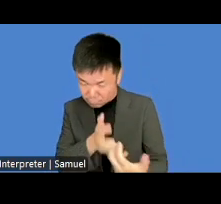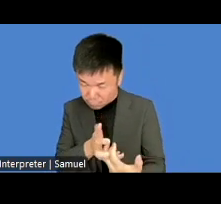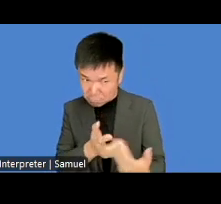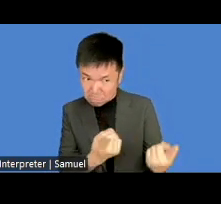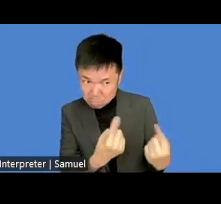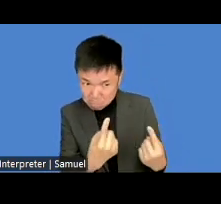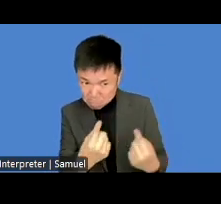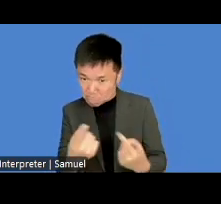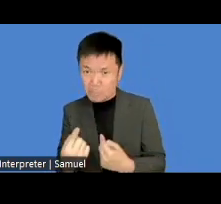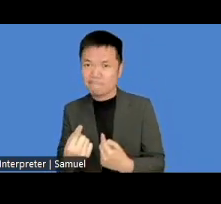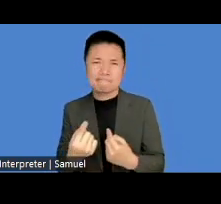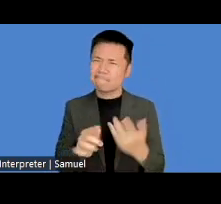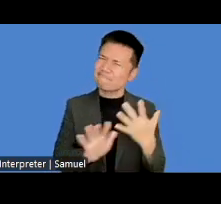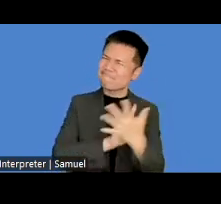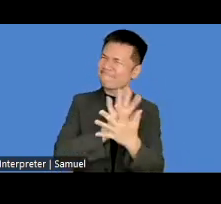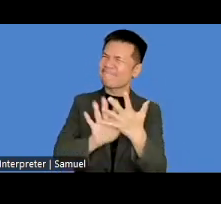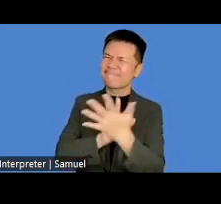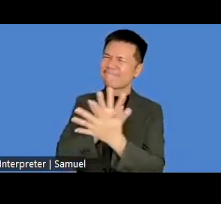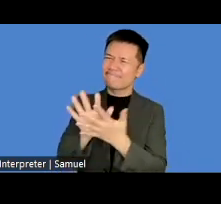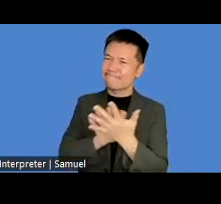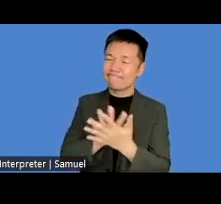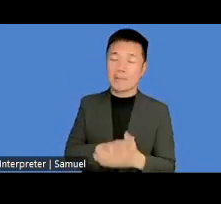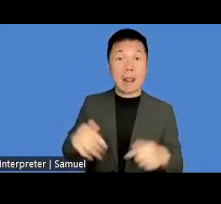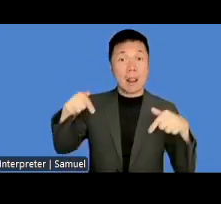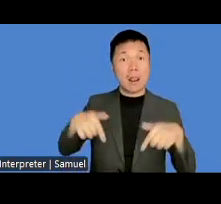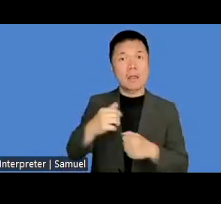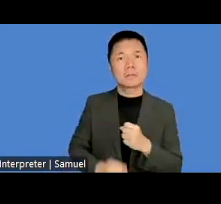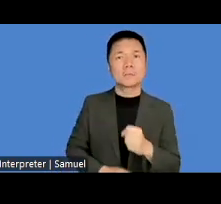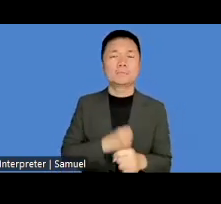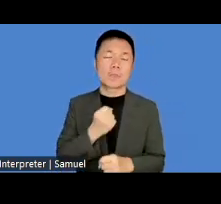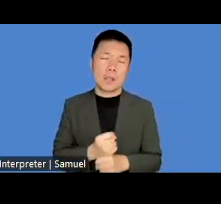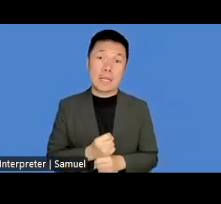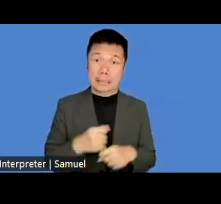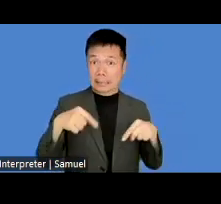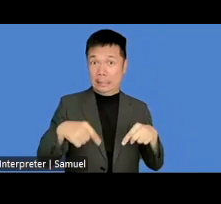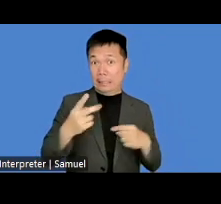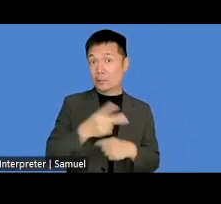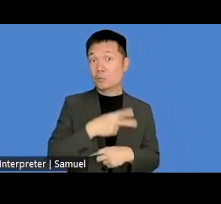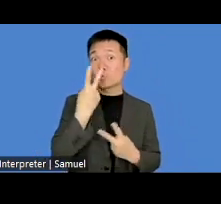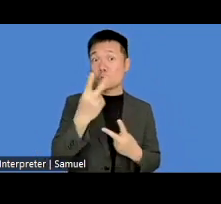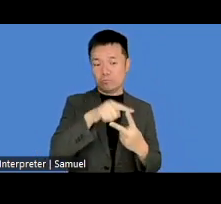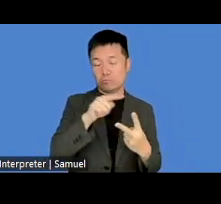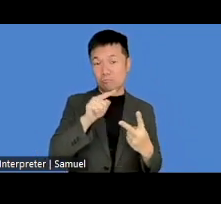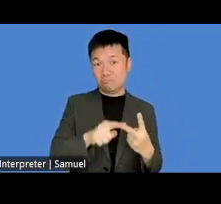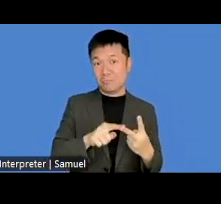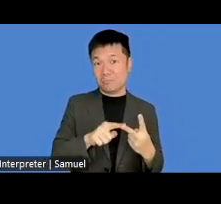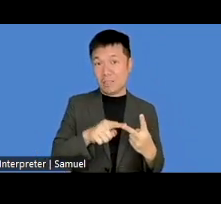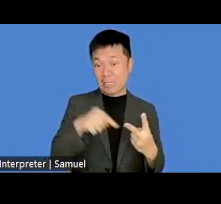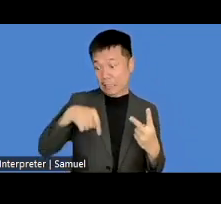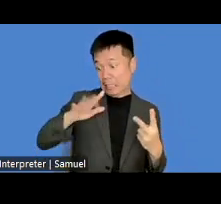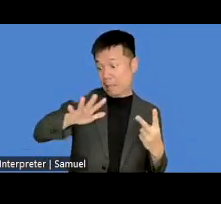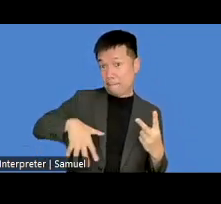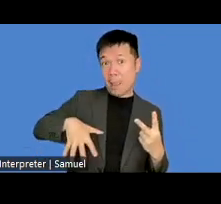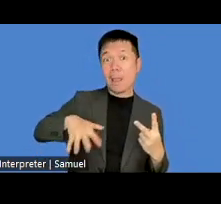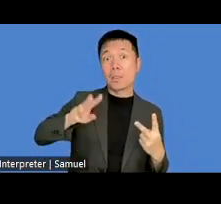shown itself. For instance, this year, there have been occurrence of 2 reported attacks. In May this year,